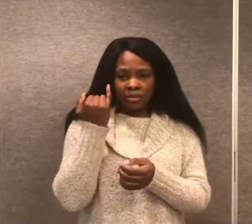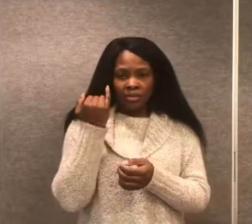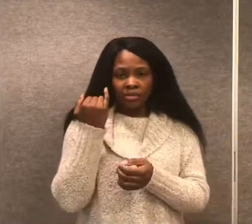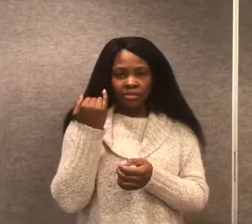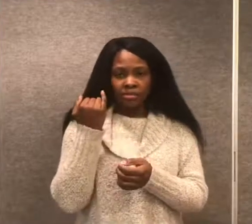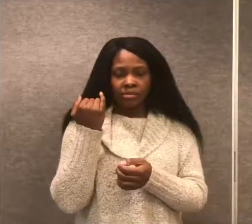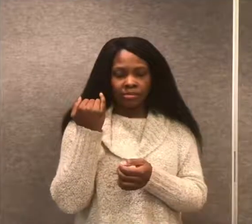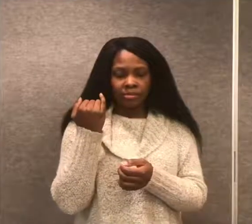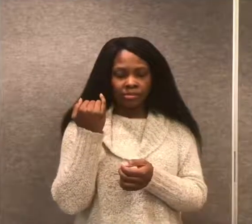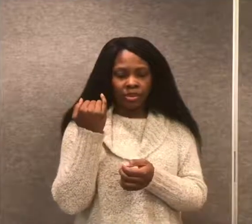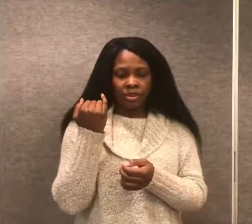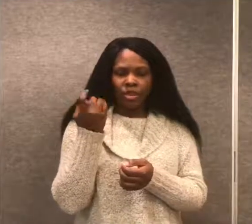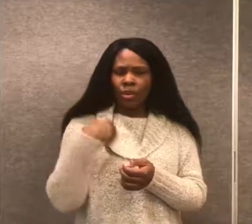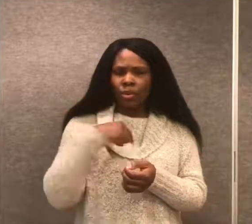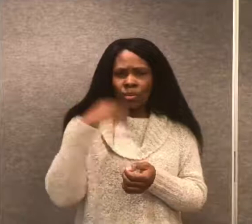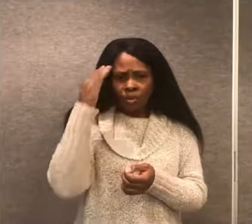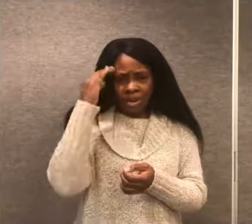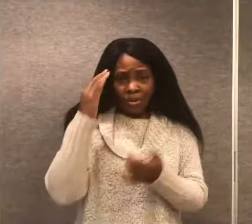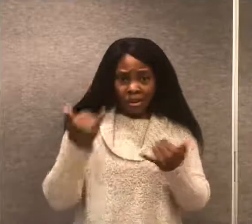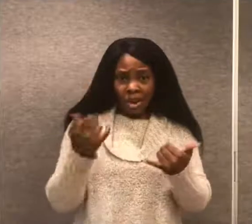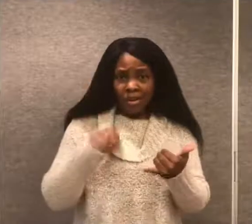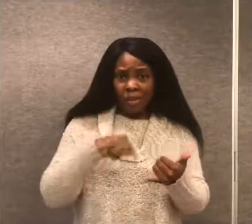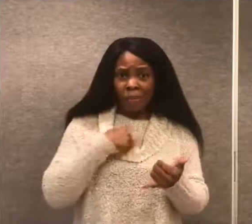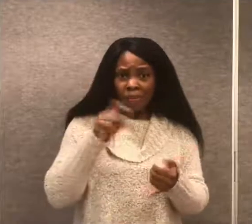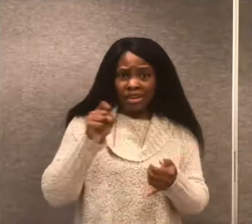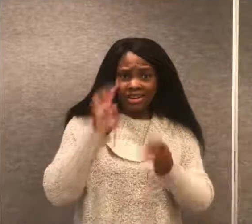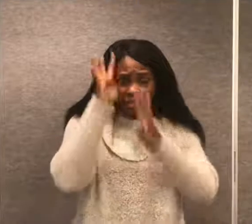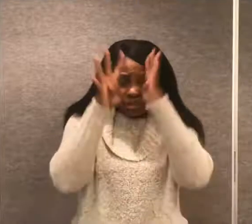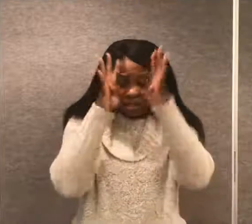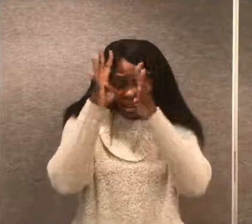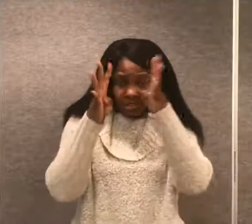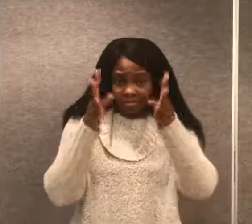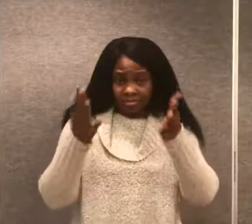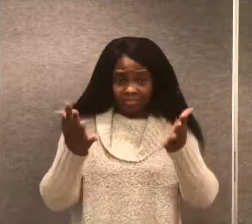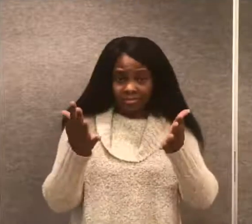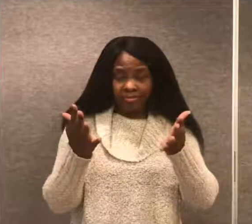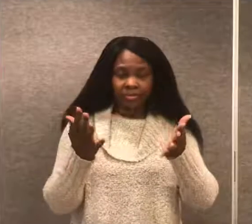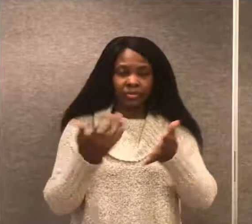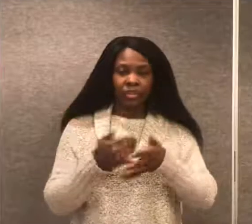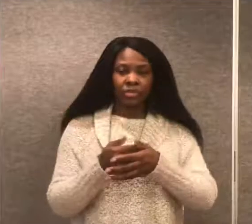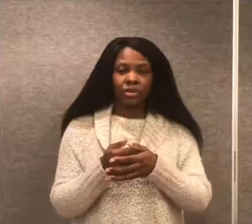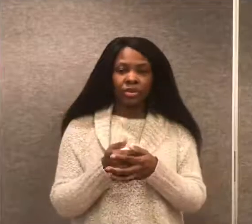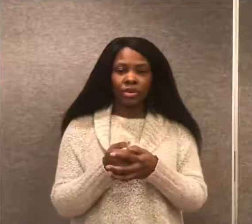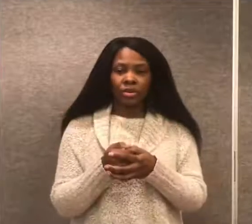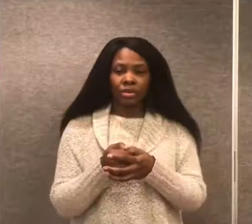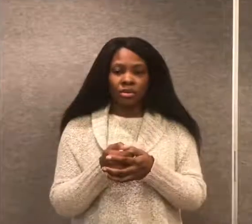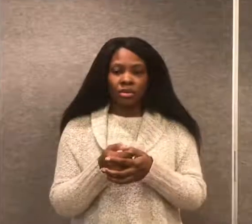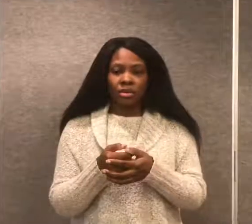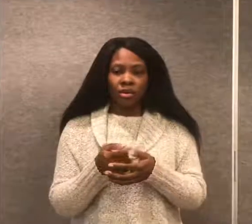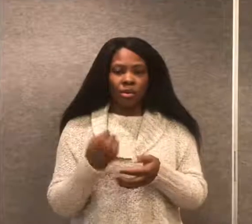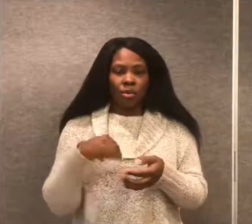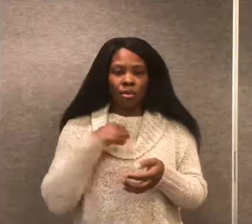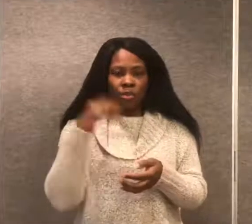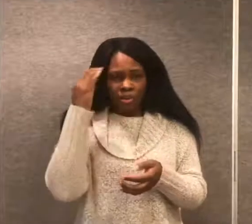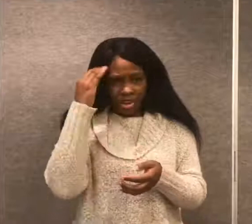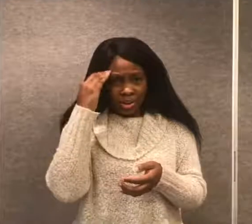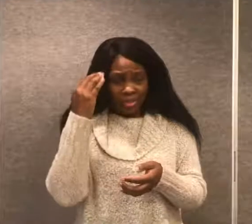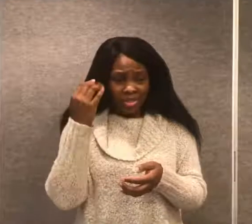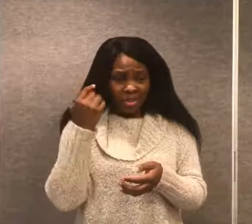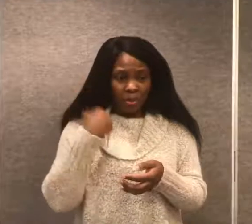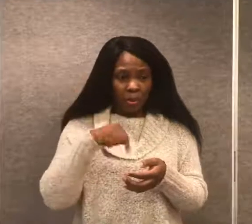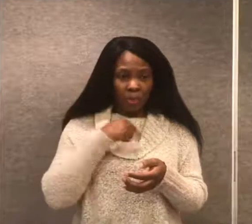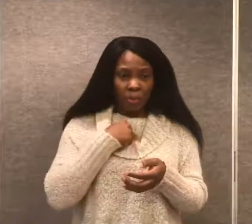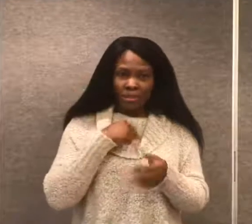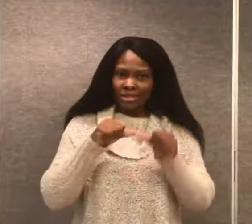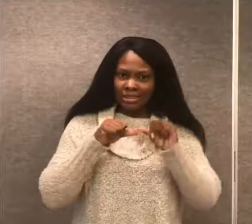we have to be creative with that. What it does, though, is it also speaks to a learning curve not just for the students, but a learning curve